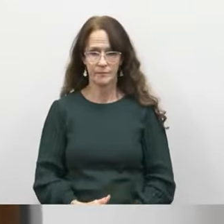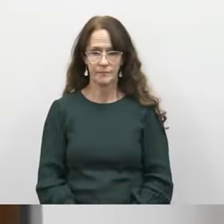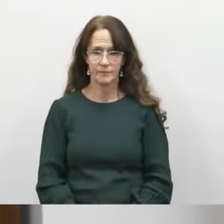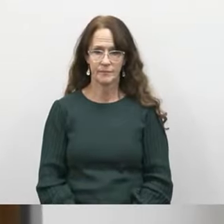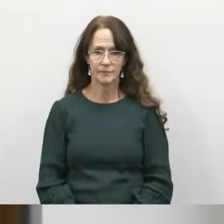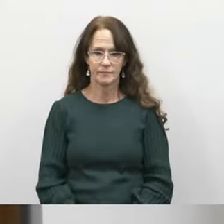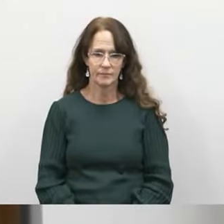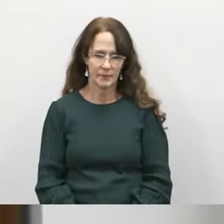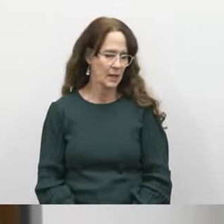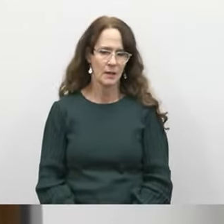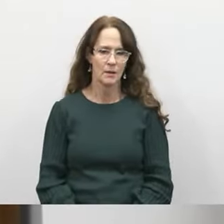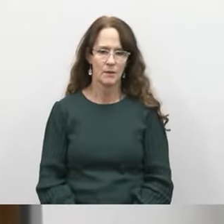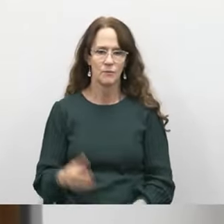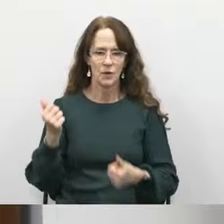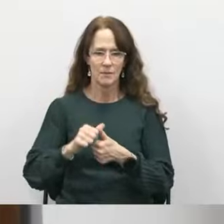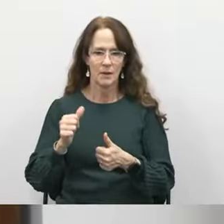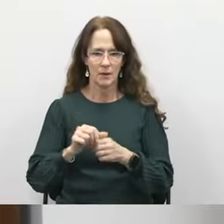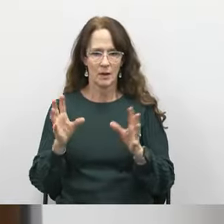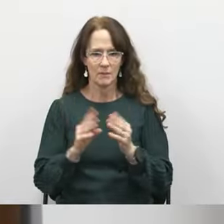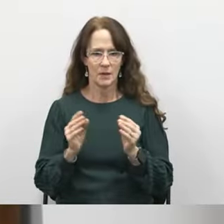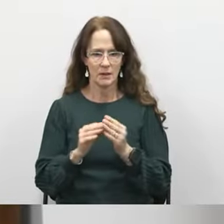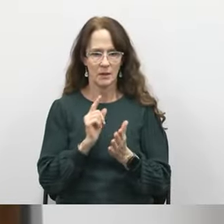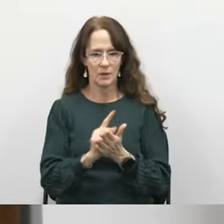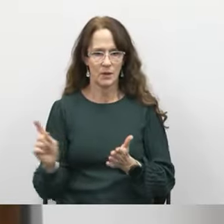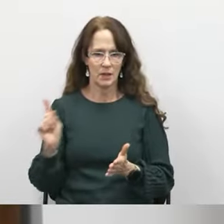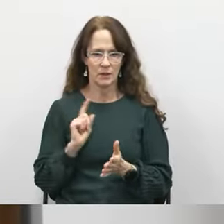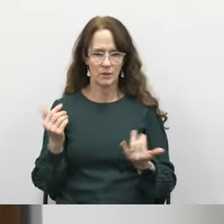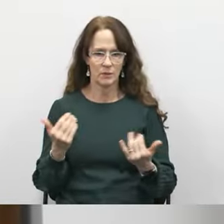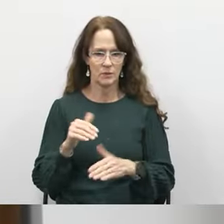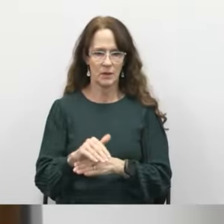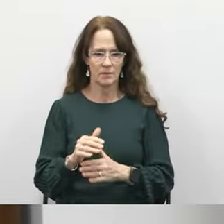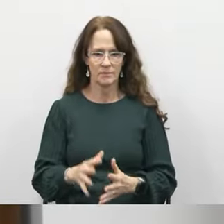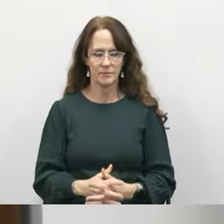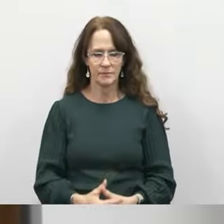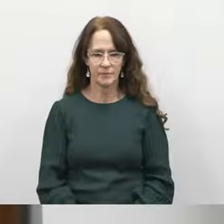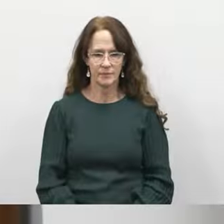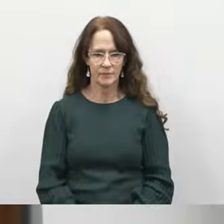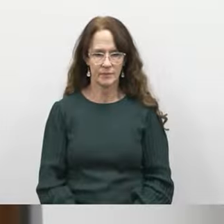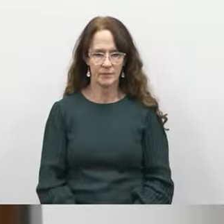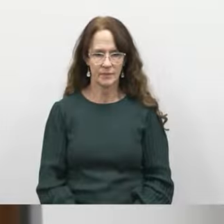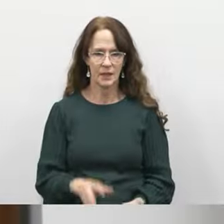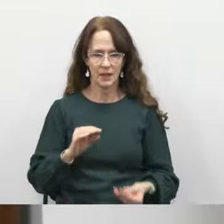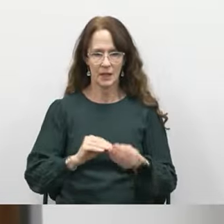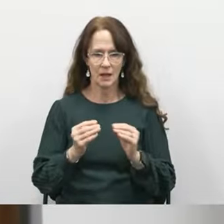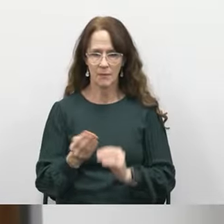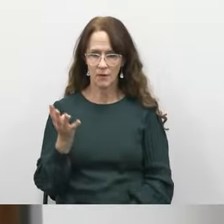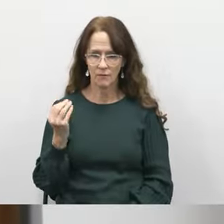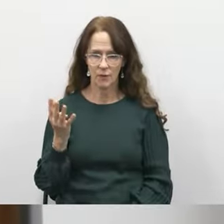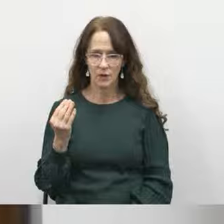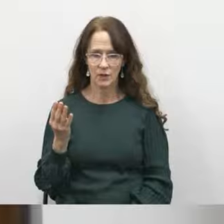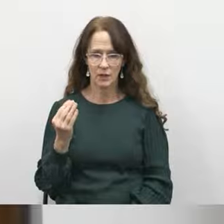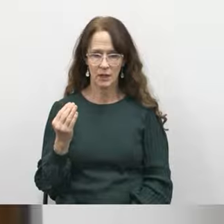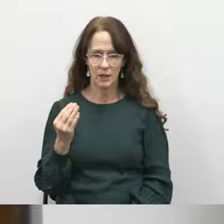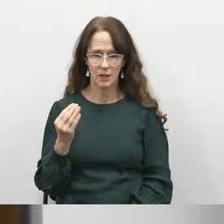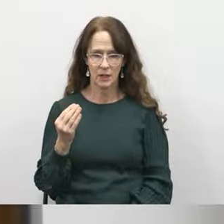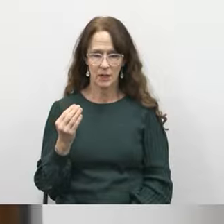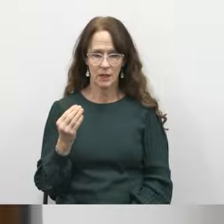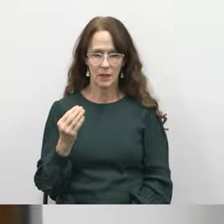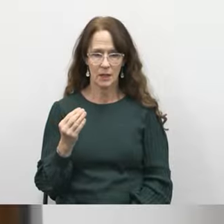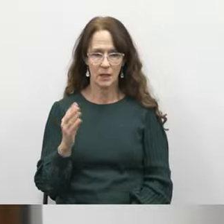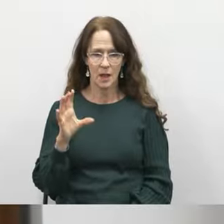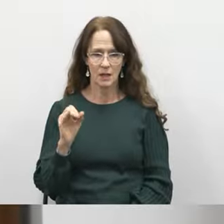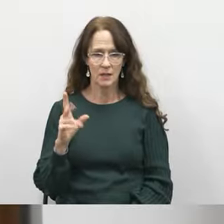Thank you. I just want to remind people, we had a meeting just 1 week ago tonight. Item number 14, we have the